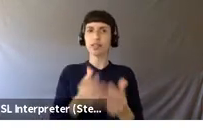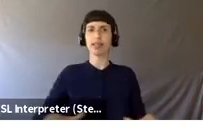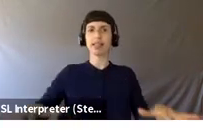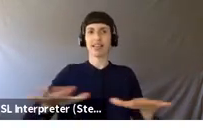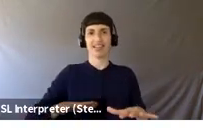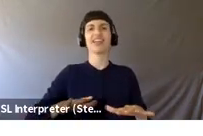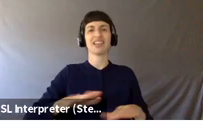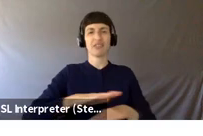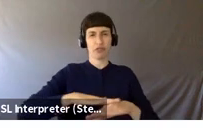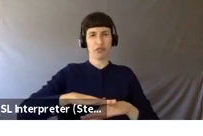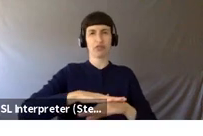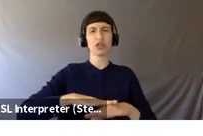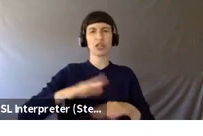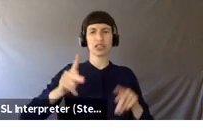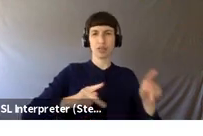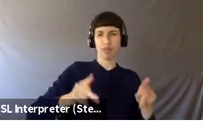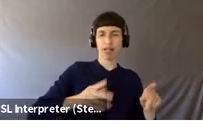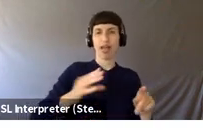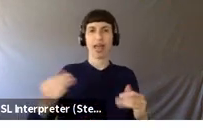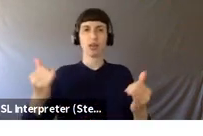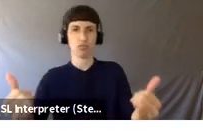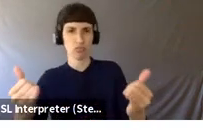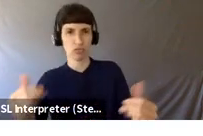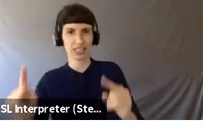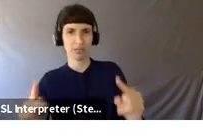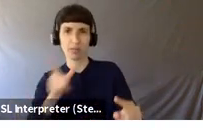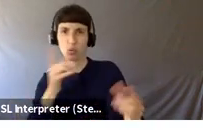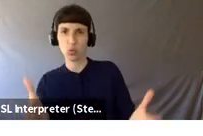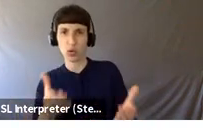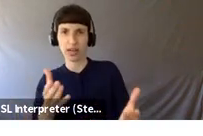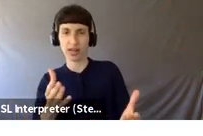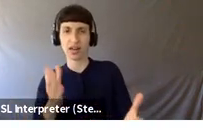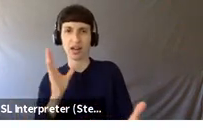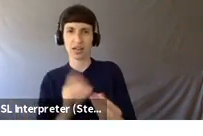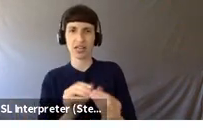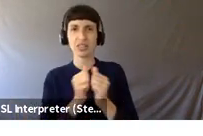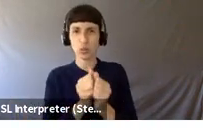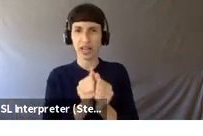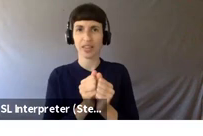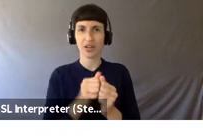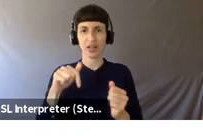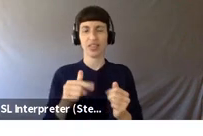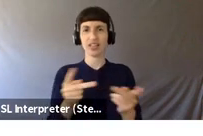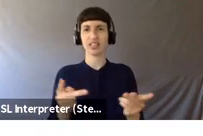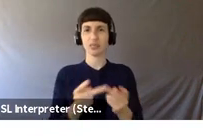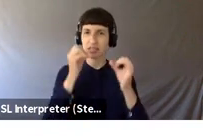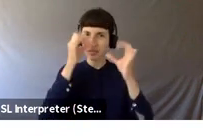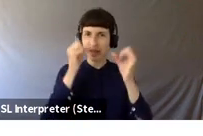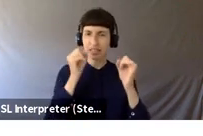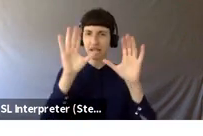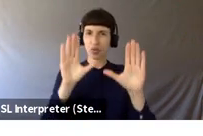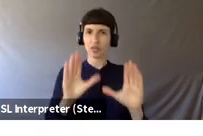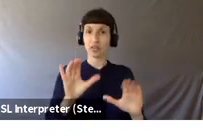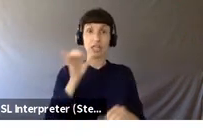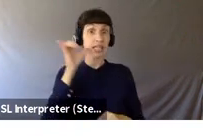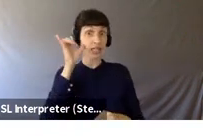and we want to remember the present peoples, all of us together. We make an amazing, wonderful place. I like the questions that we had yesterday, and it